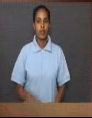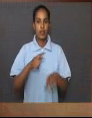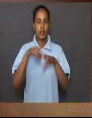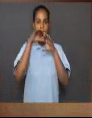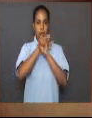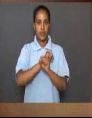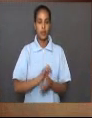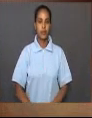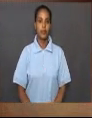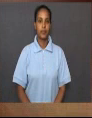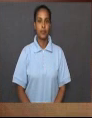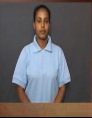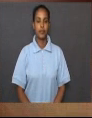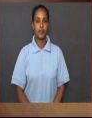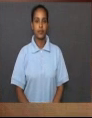Time's up.